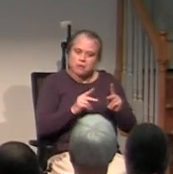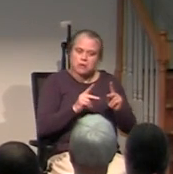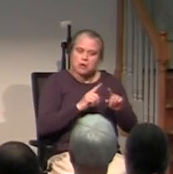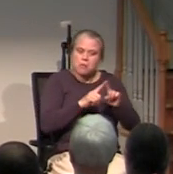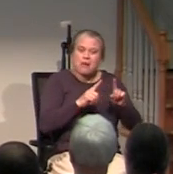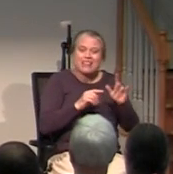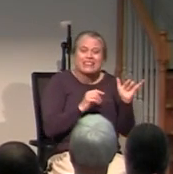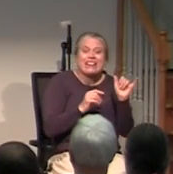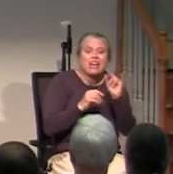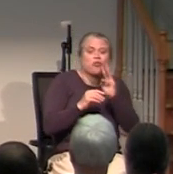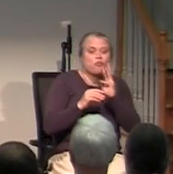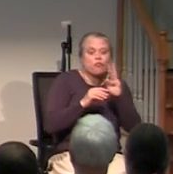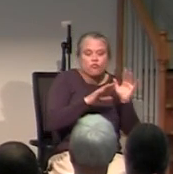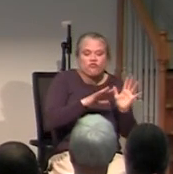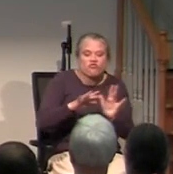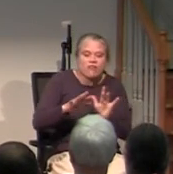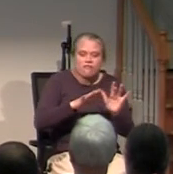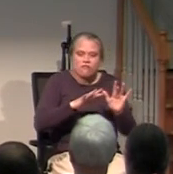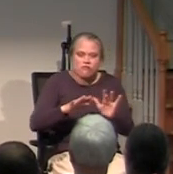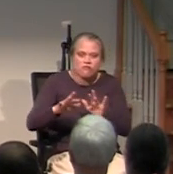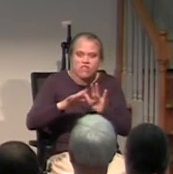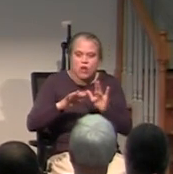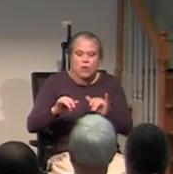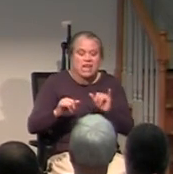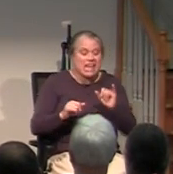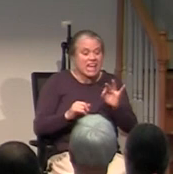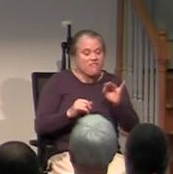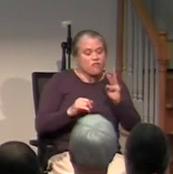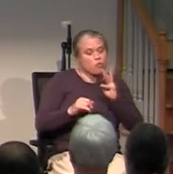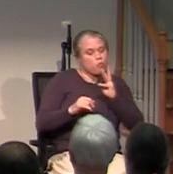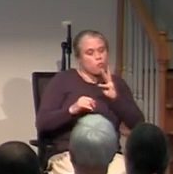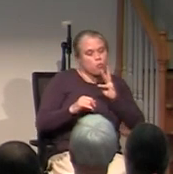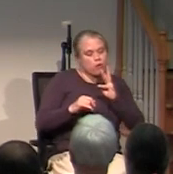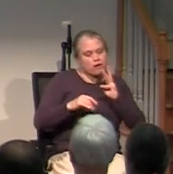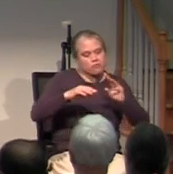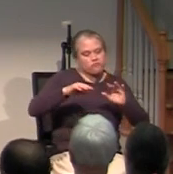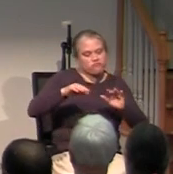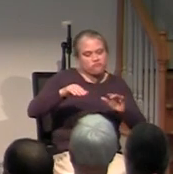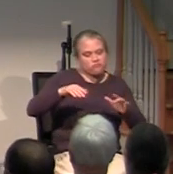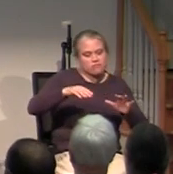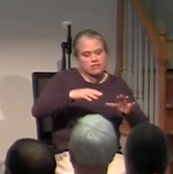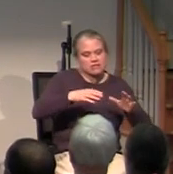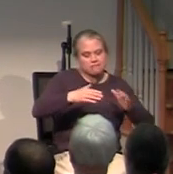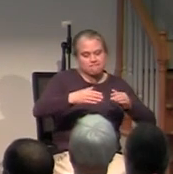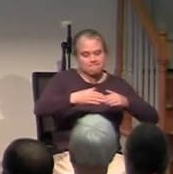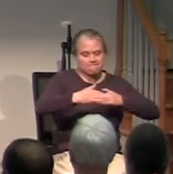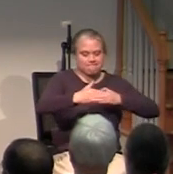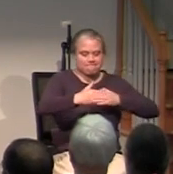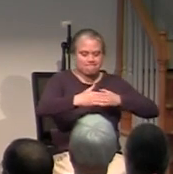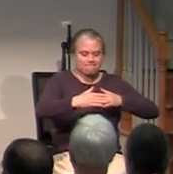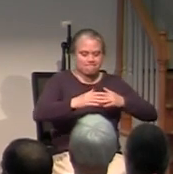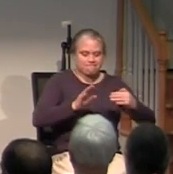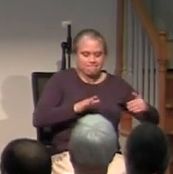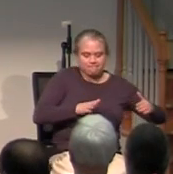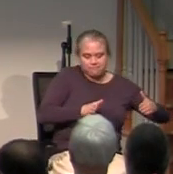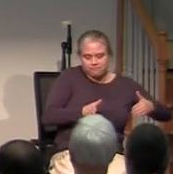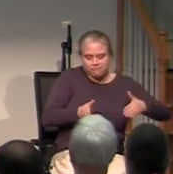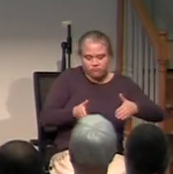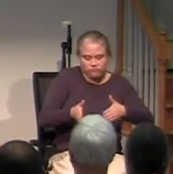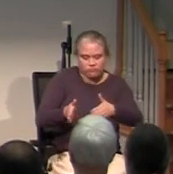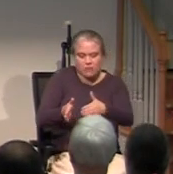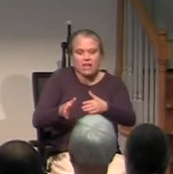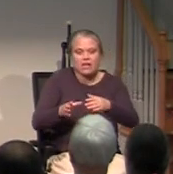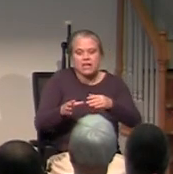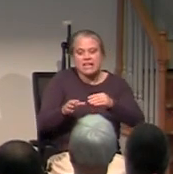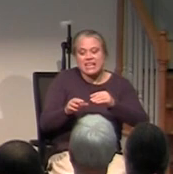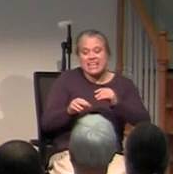powerful river that is flowing. If the river's in its banks, it's a beautiful thing. If the river is not